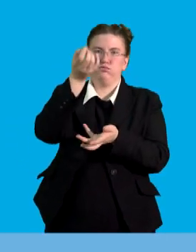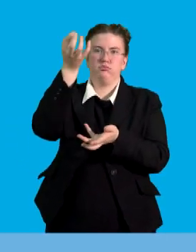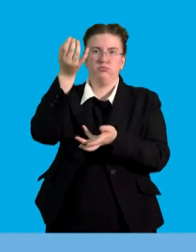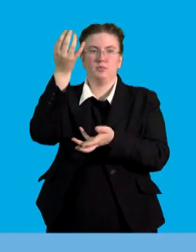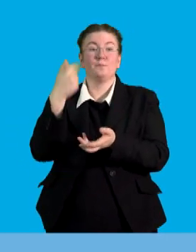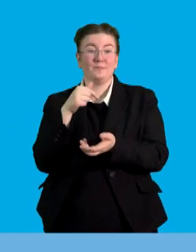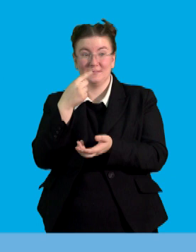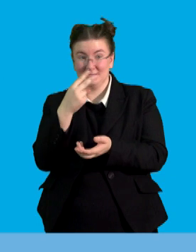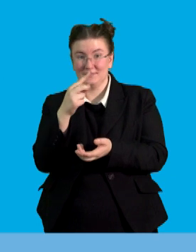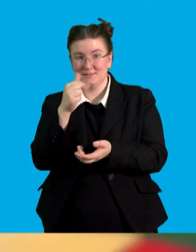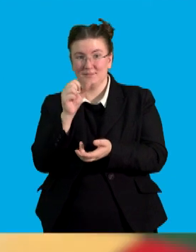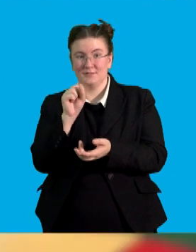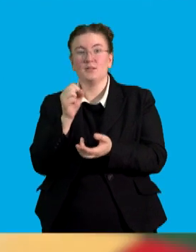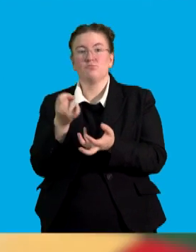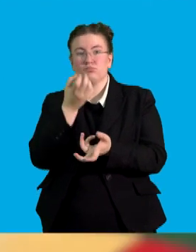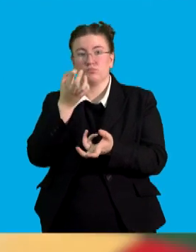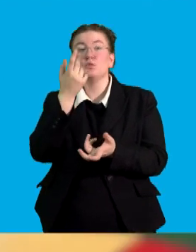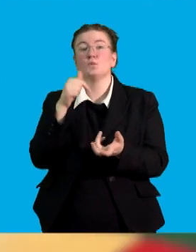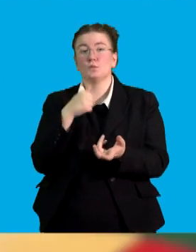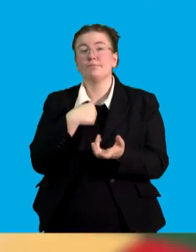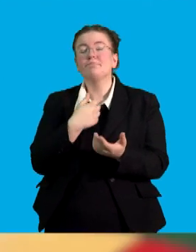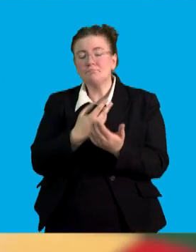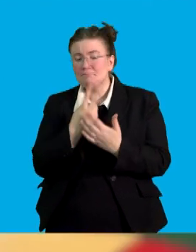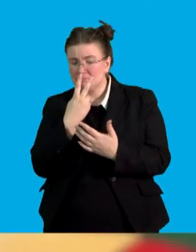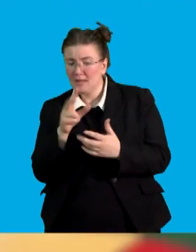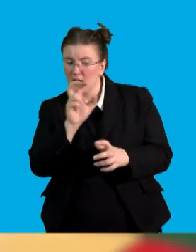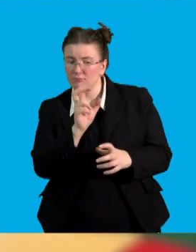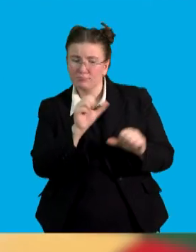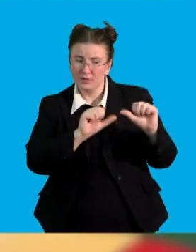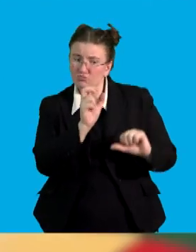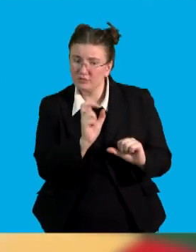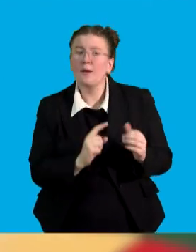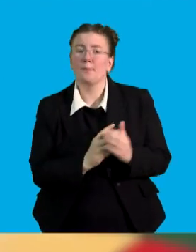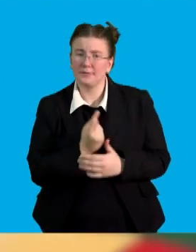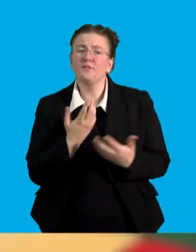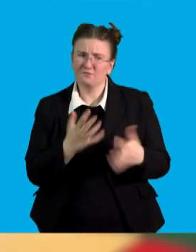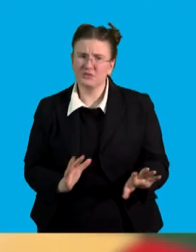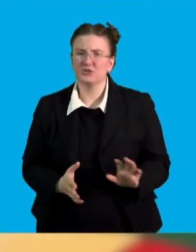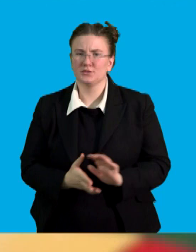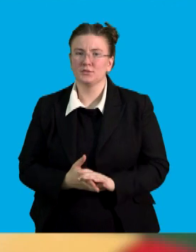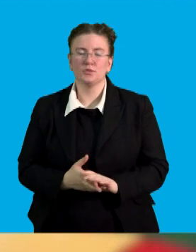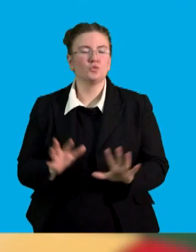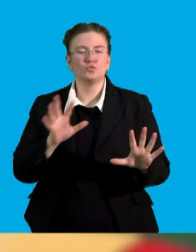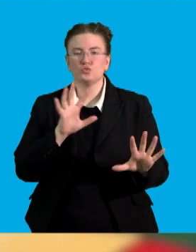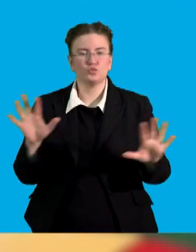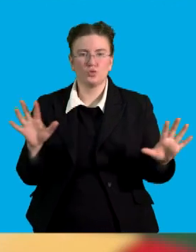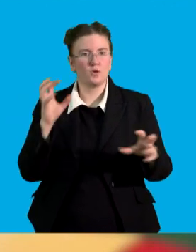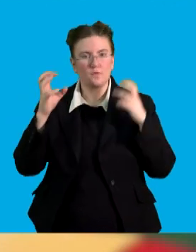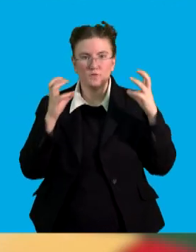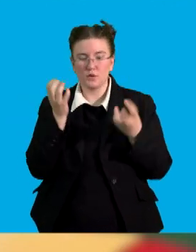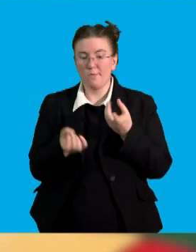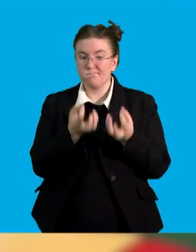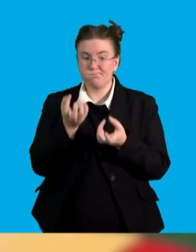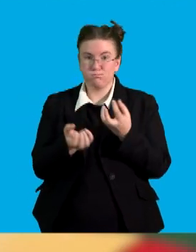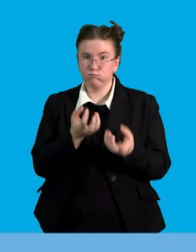gas bubbles being formed, we can clearly say that a chemical reaction has taken place. Now, this should not be confused with